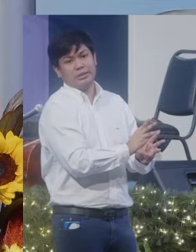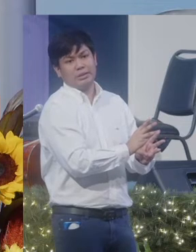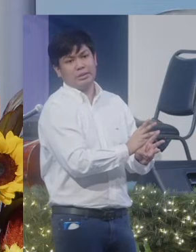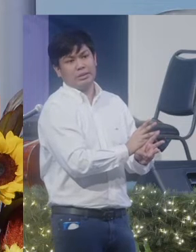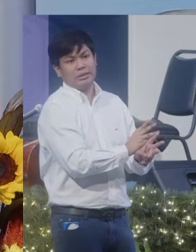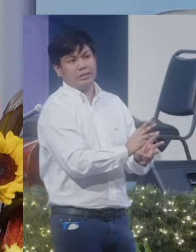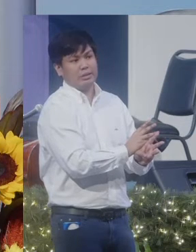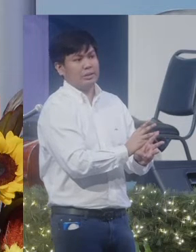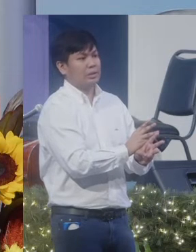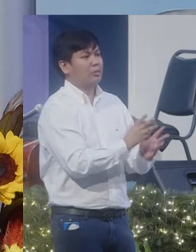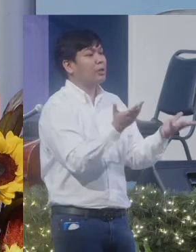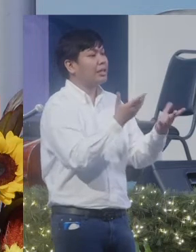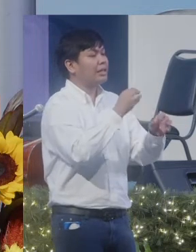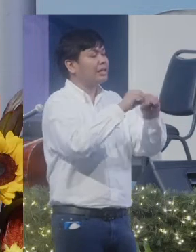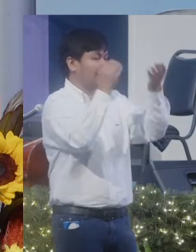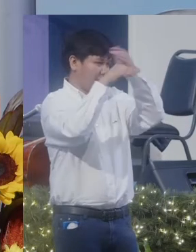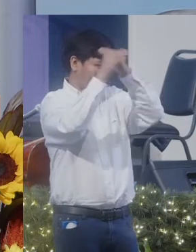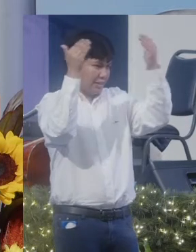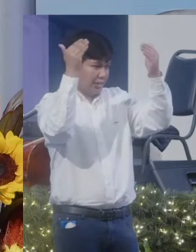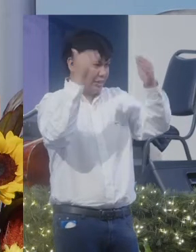Saan yun? Sa langit.